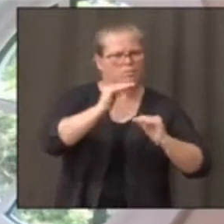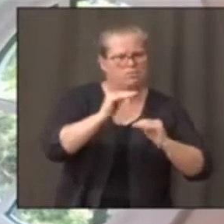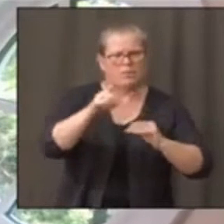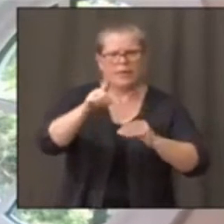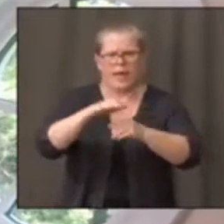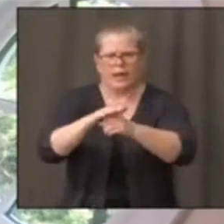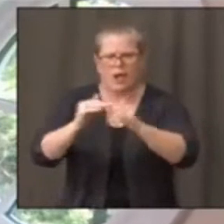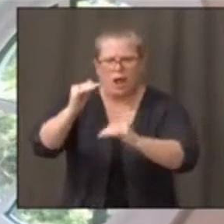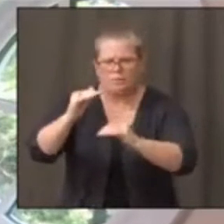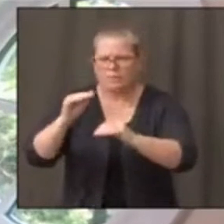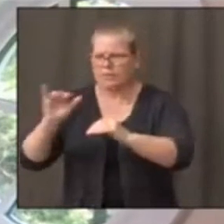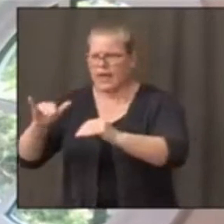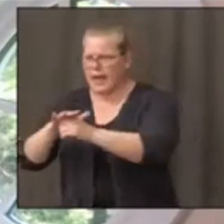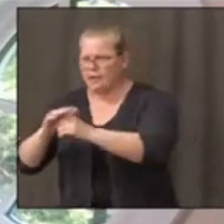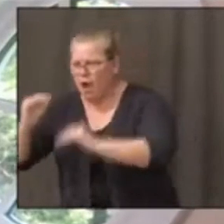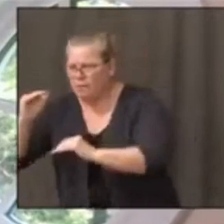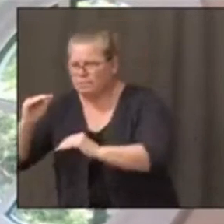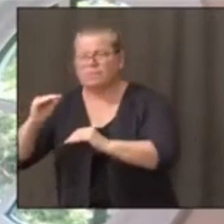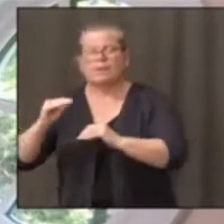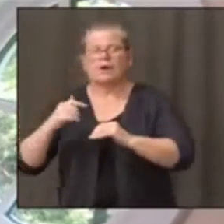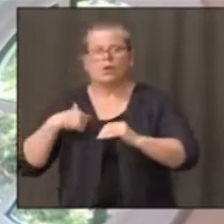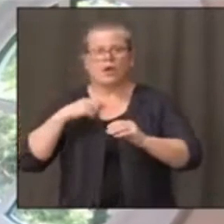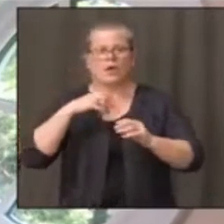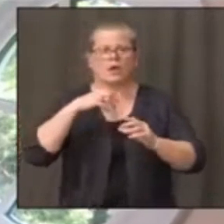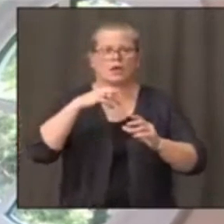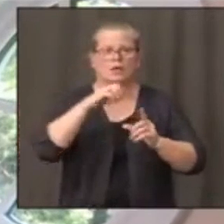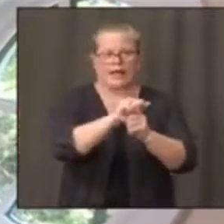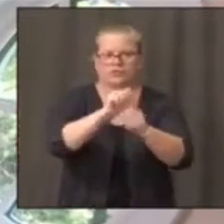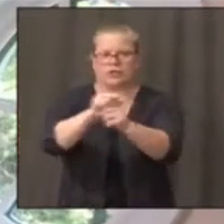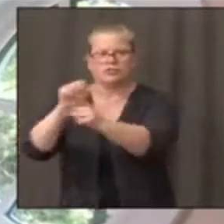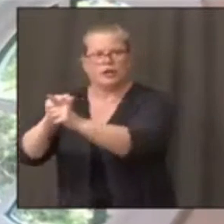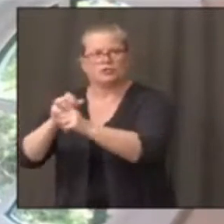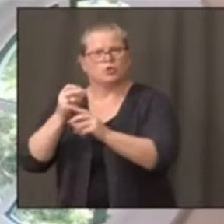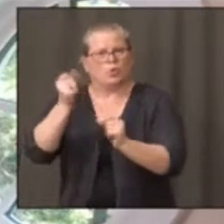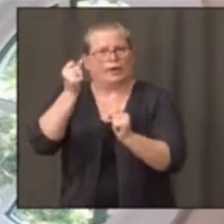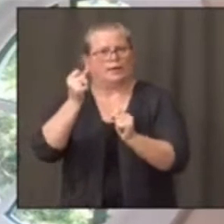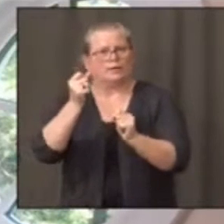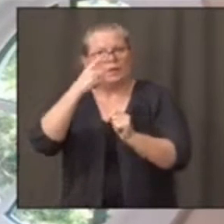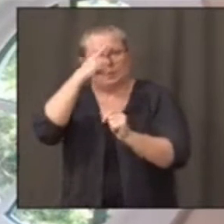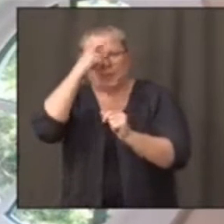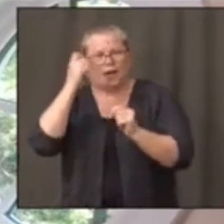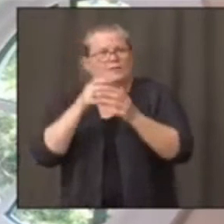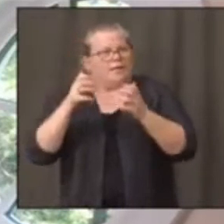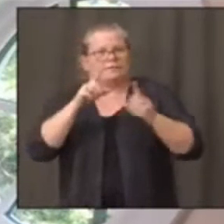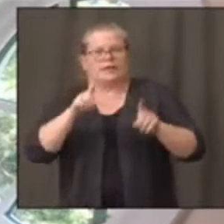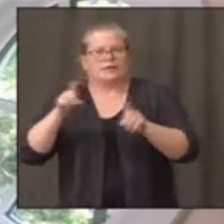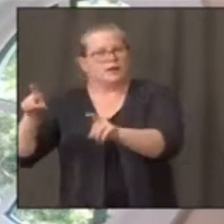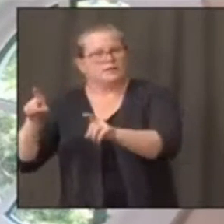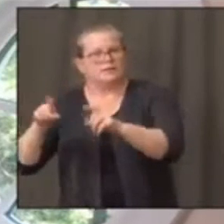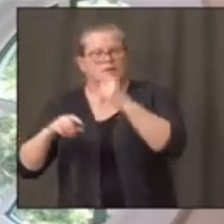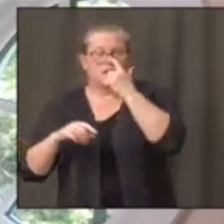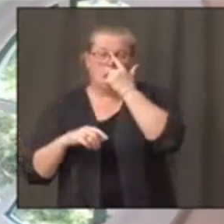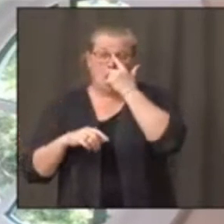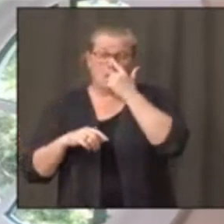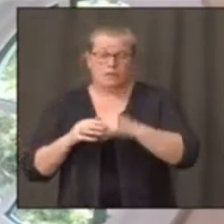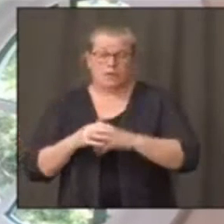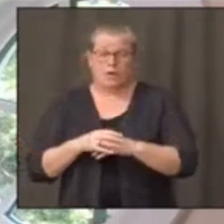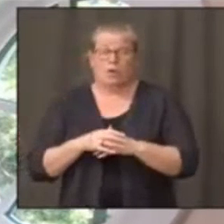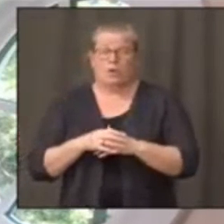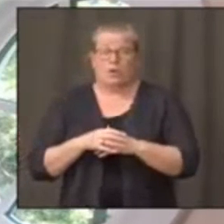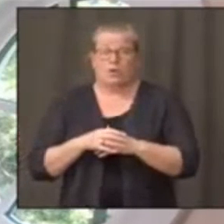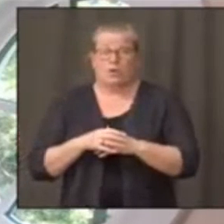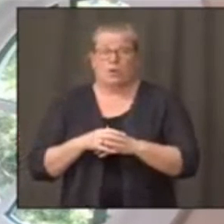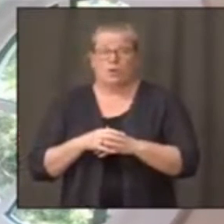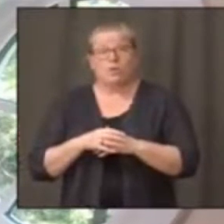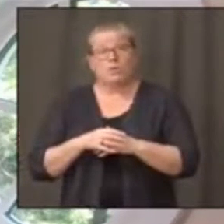do have a lot of testing, certainly relative to other states, but even on an absolute basis, if you look at testing per capita. Is it